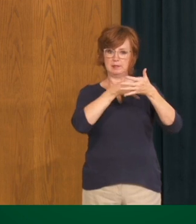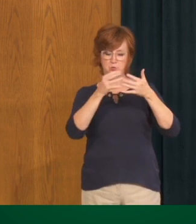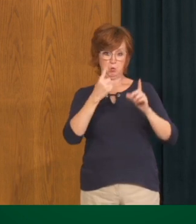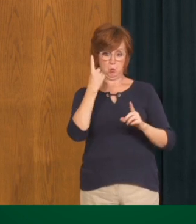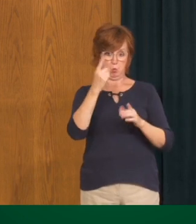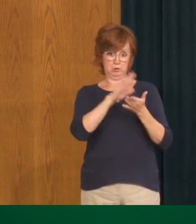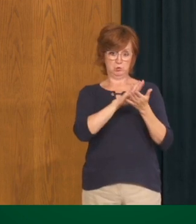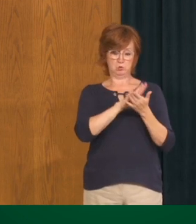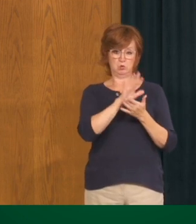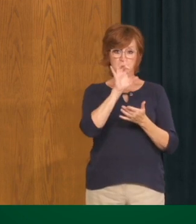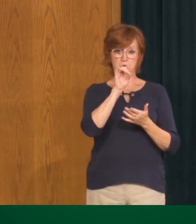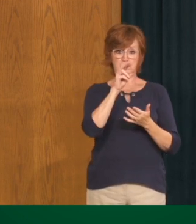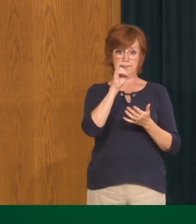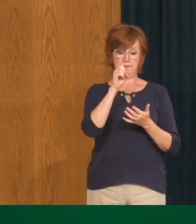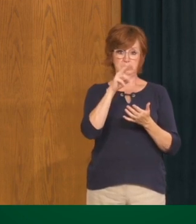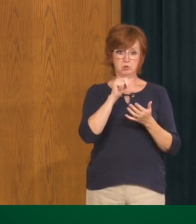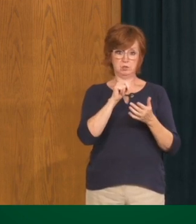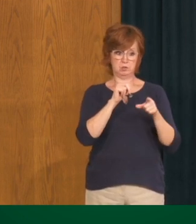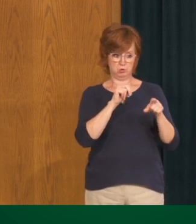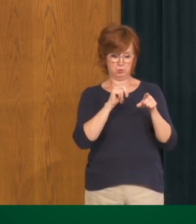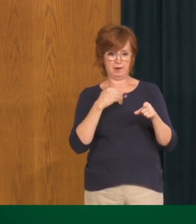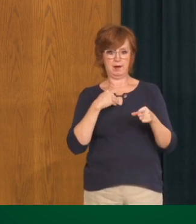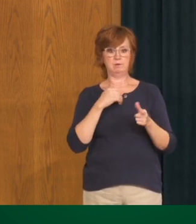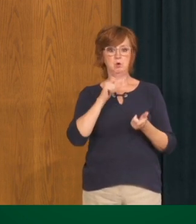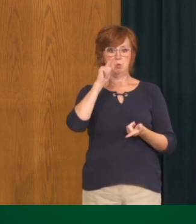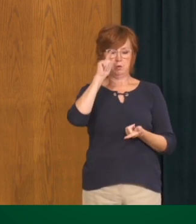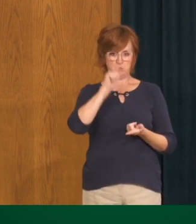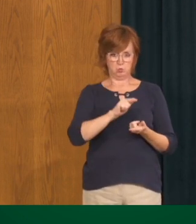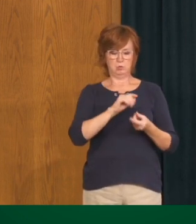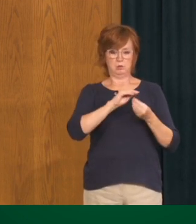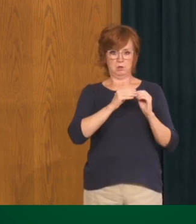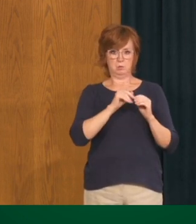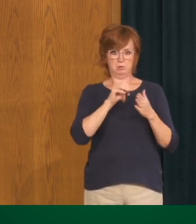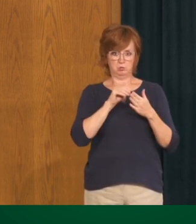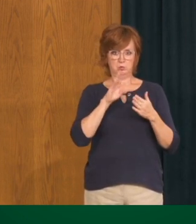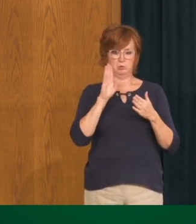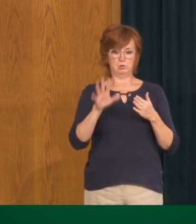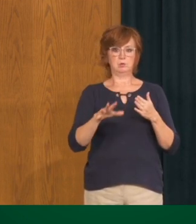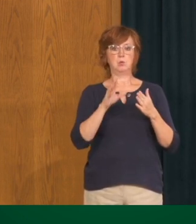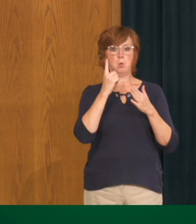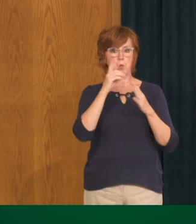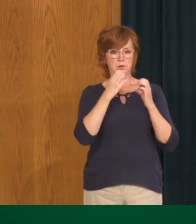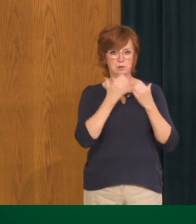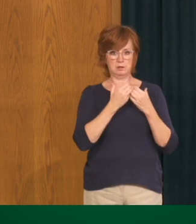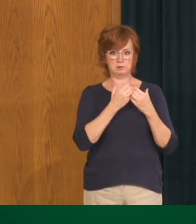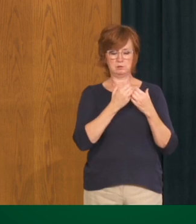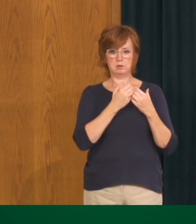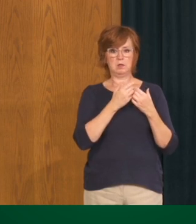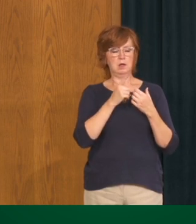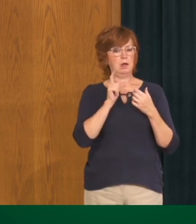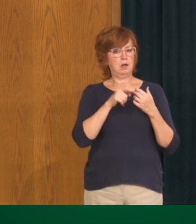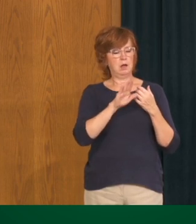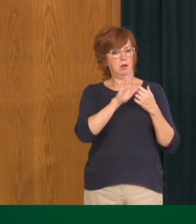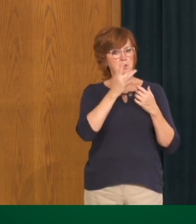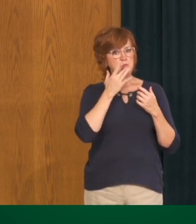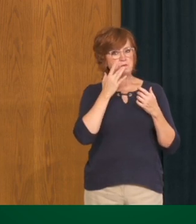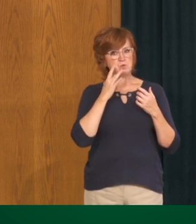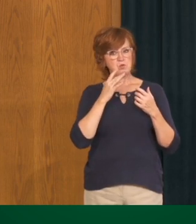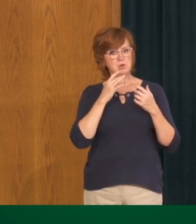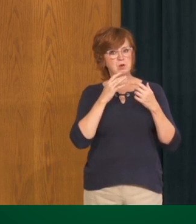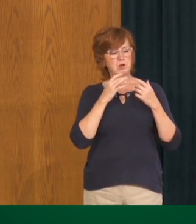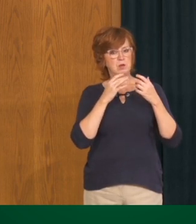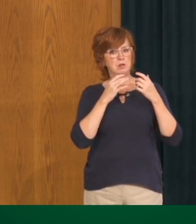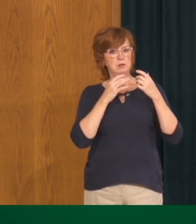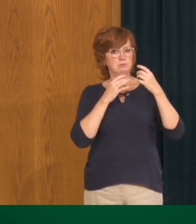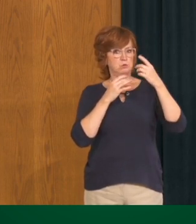there is a reduced number of students in a class at any one particular time, they may well go to alternating days. And so there's all different options that